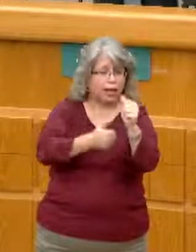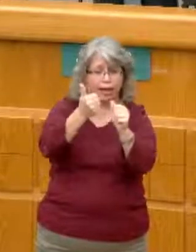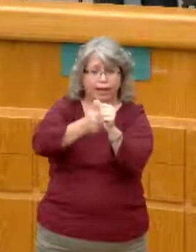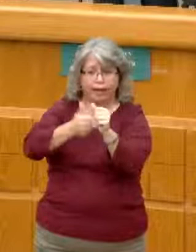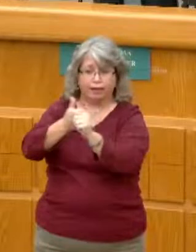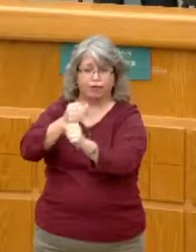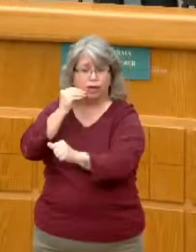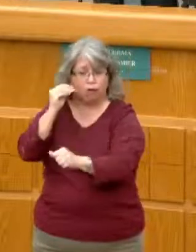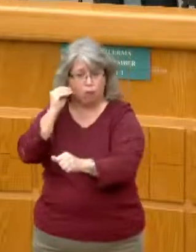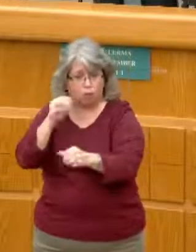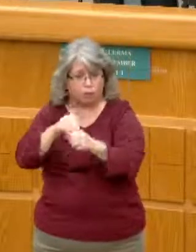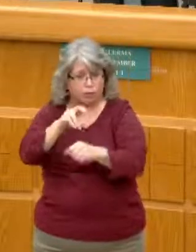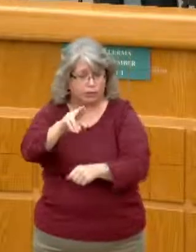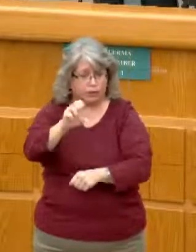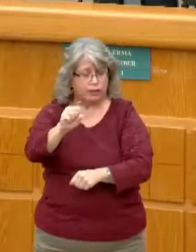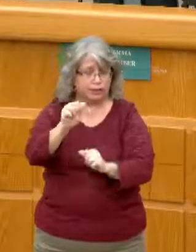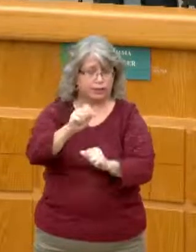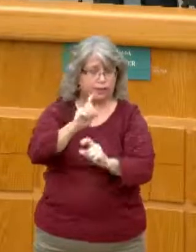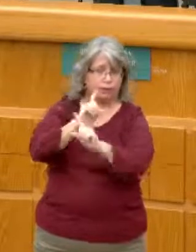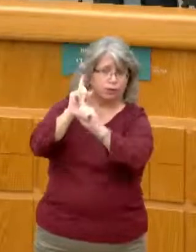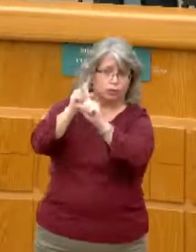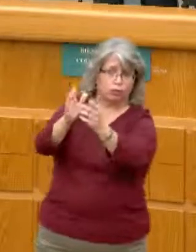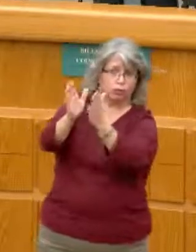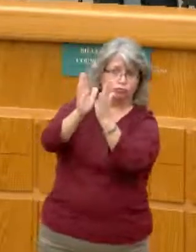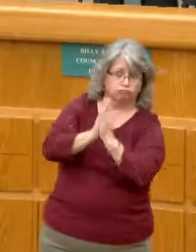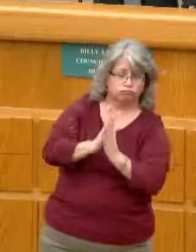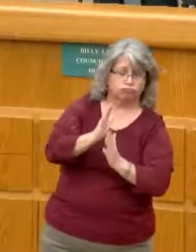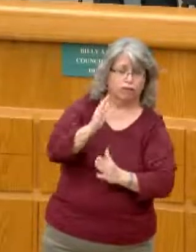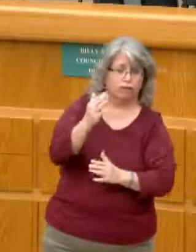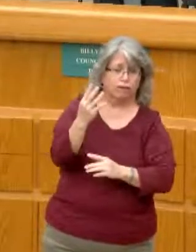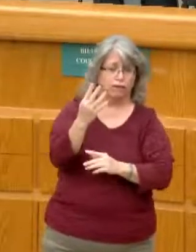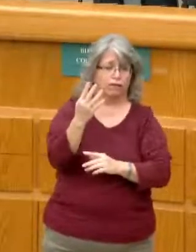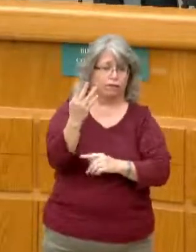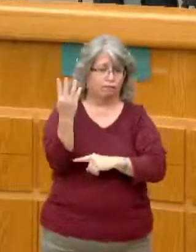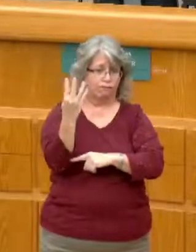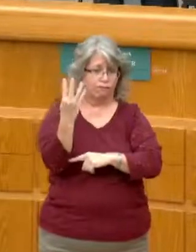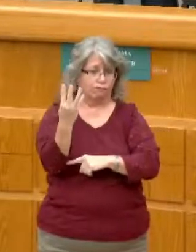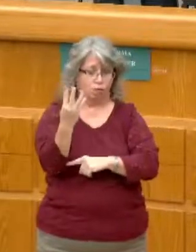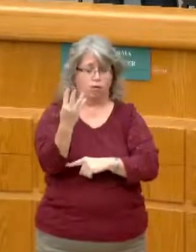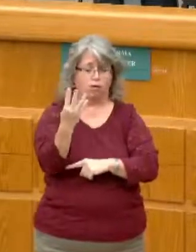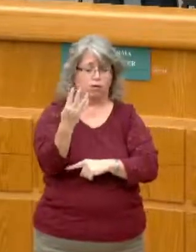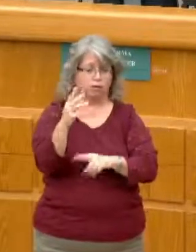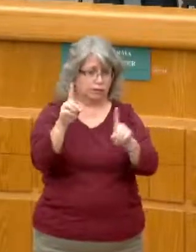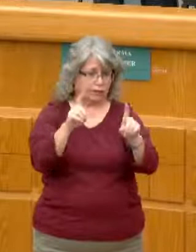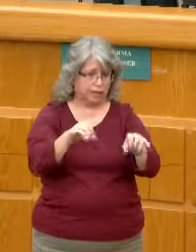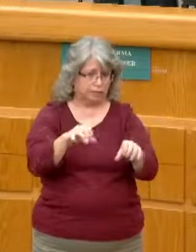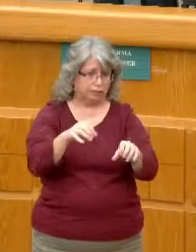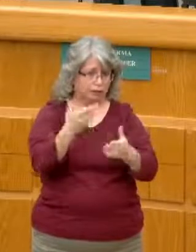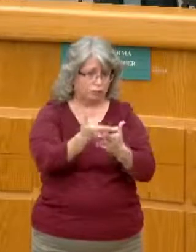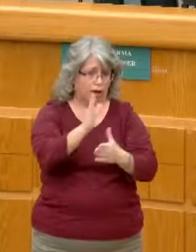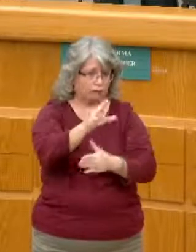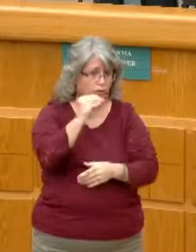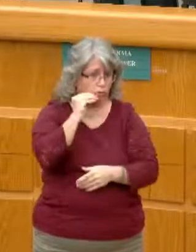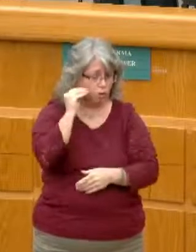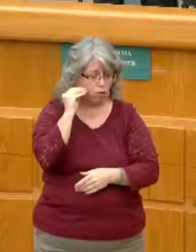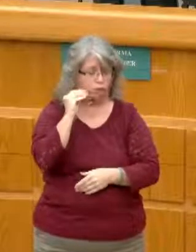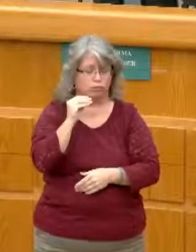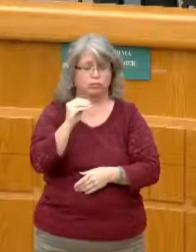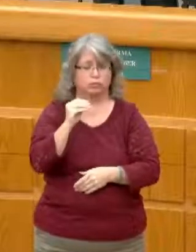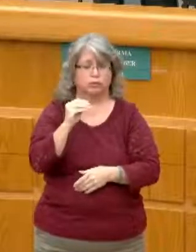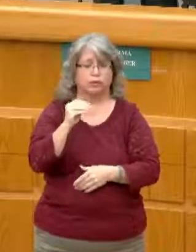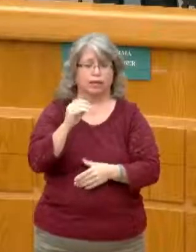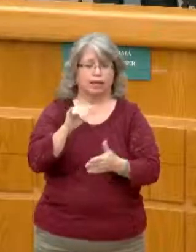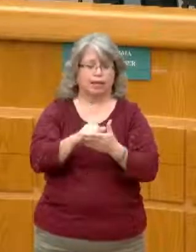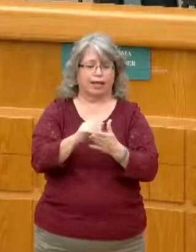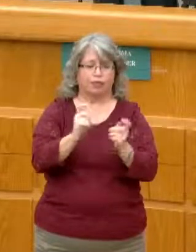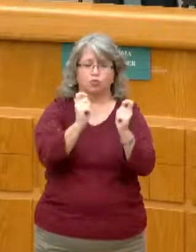tests. They're completely free. These tests will arrive typically between 7 to 12 days after you order them. This is a rapid